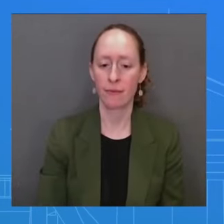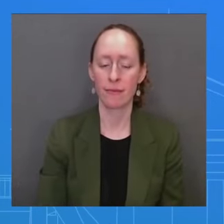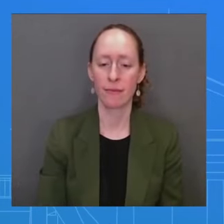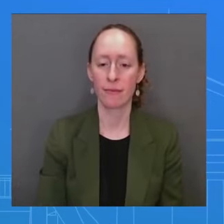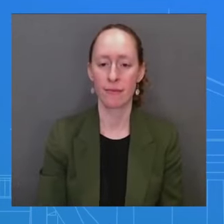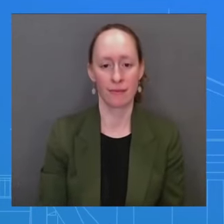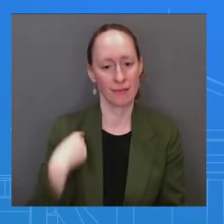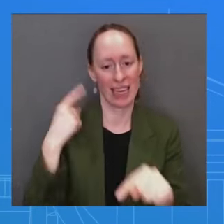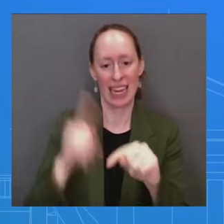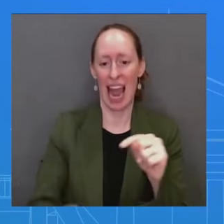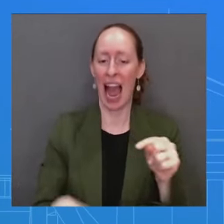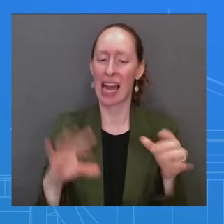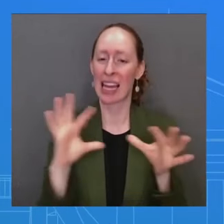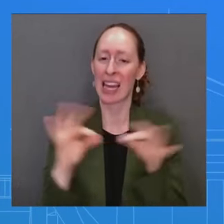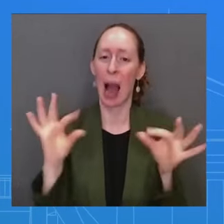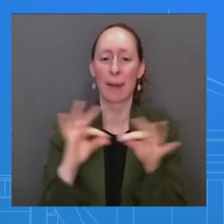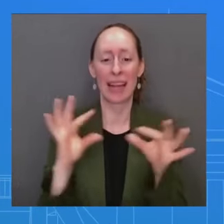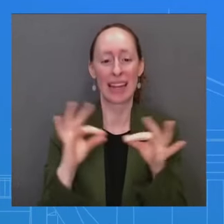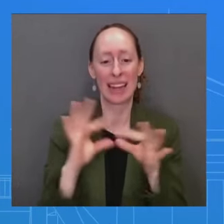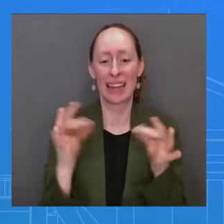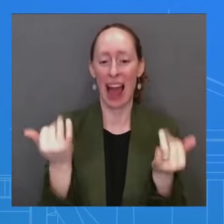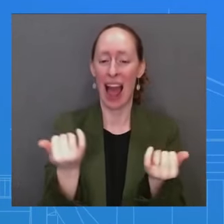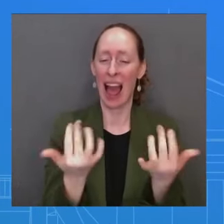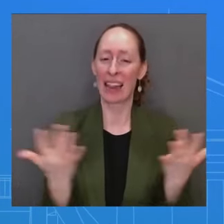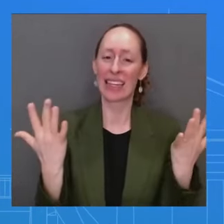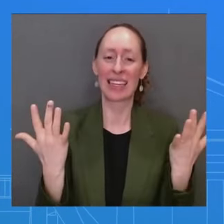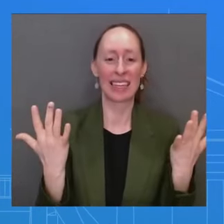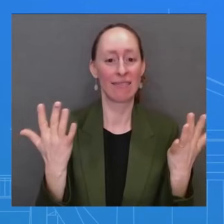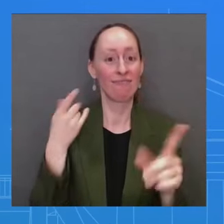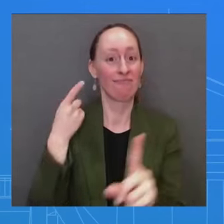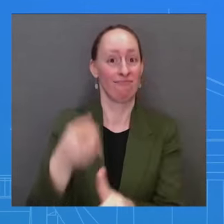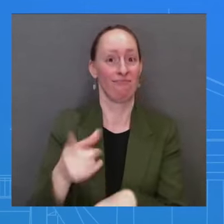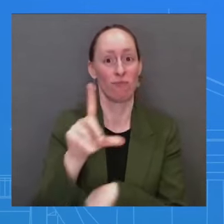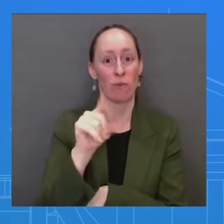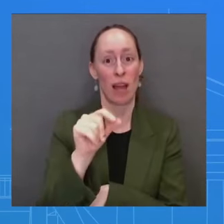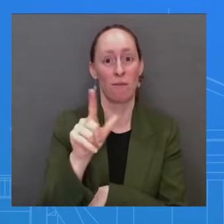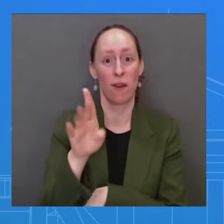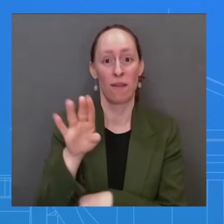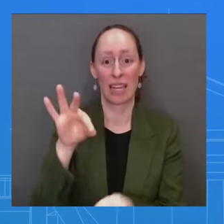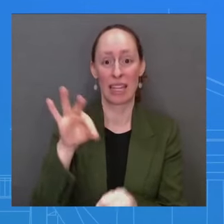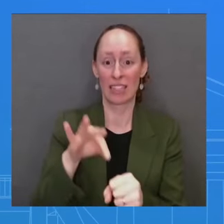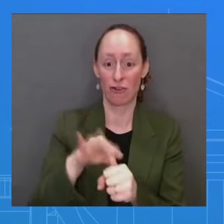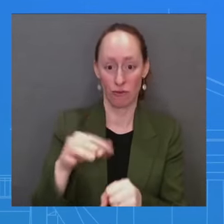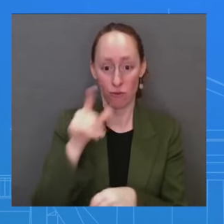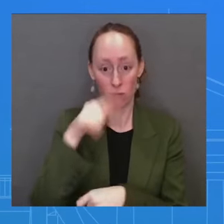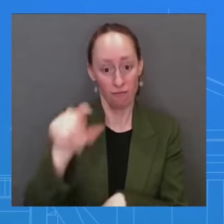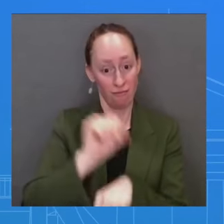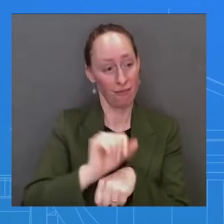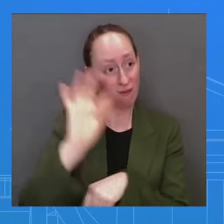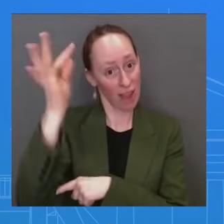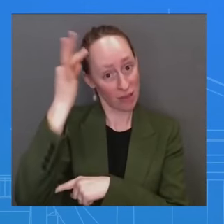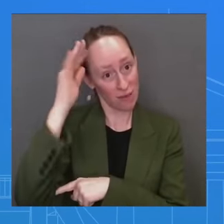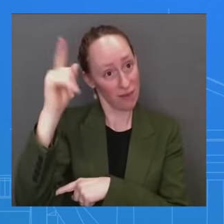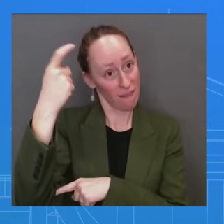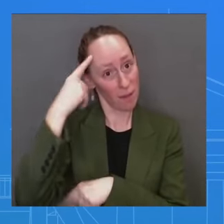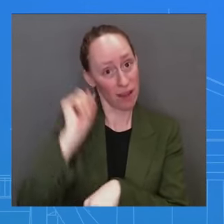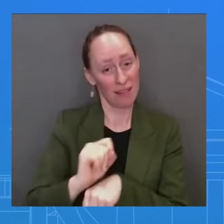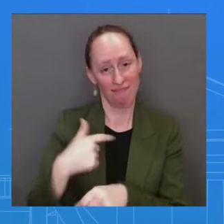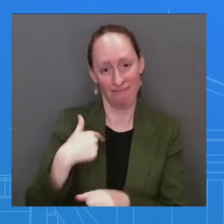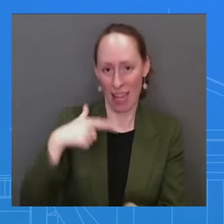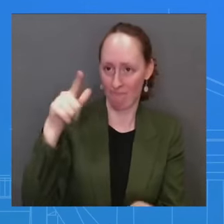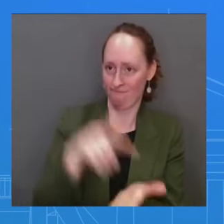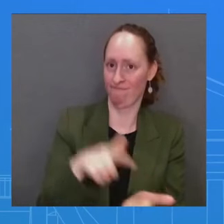anything that is related to 2024 as a federal government employee. What I will say is President Biden has always been